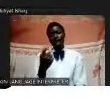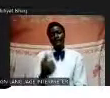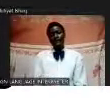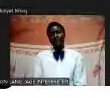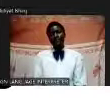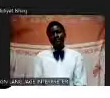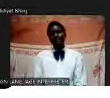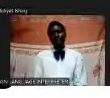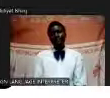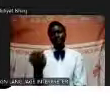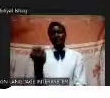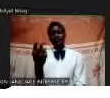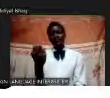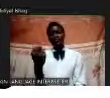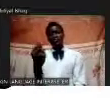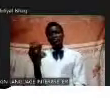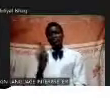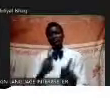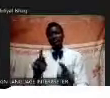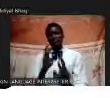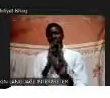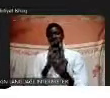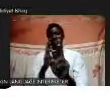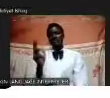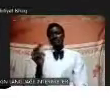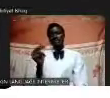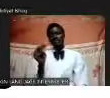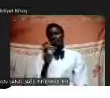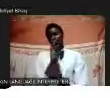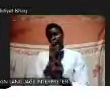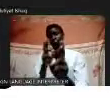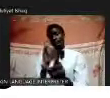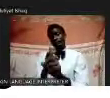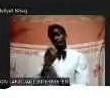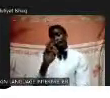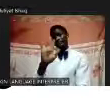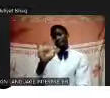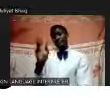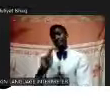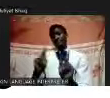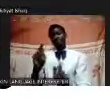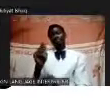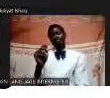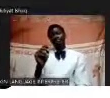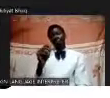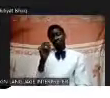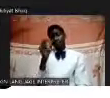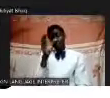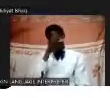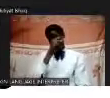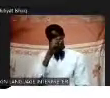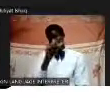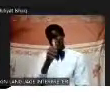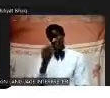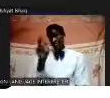12 responses, 13 responses out of 45. I guess the others are still a little bit